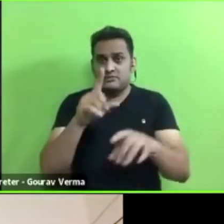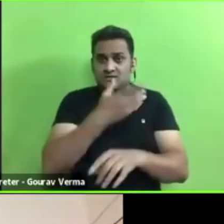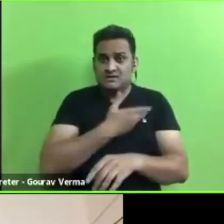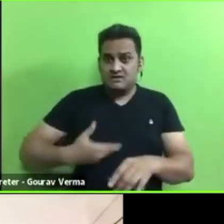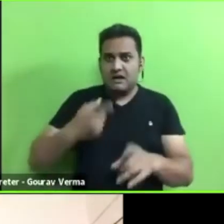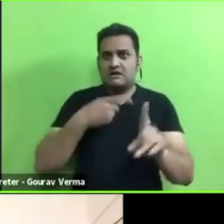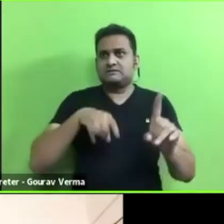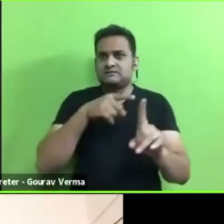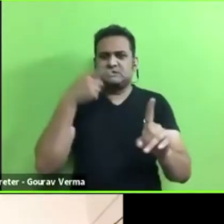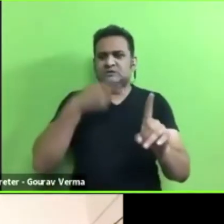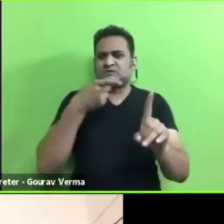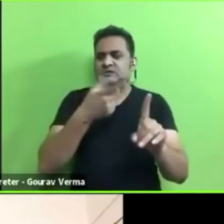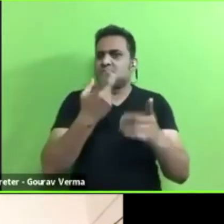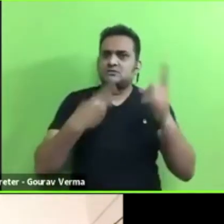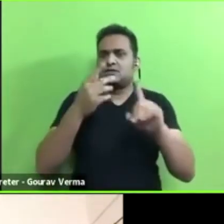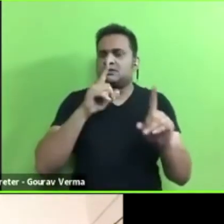this vulgarity, without any doubt.